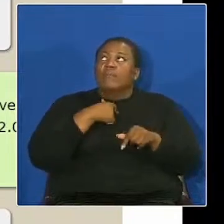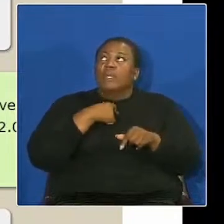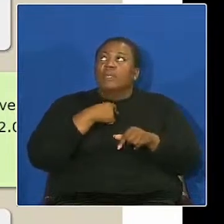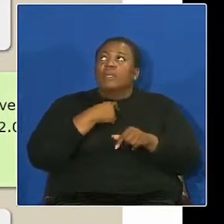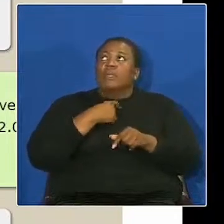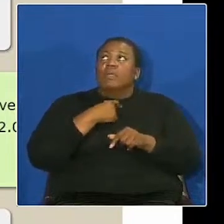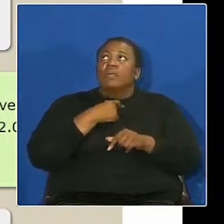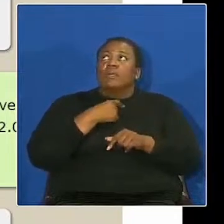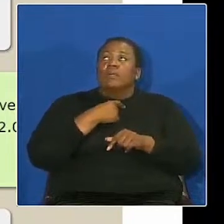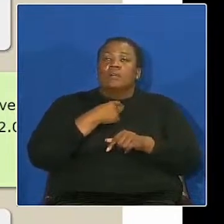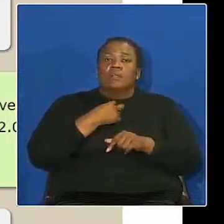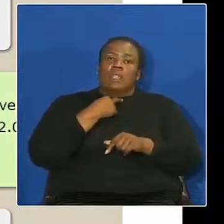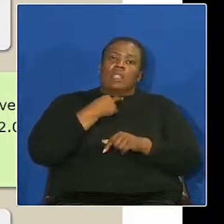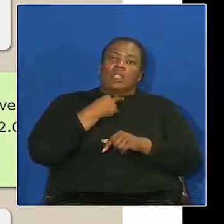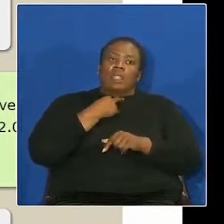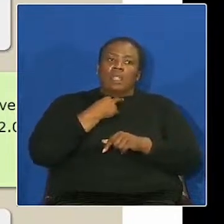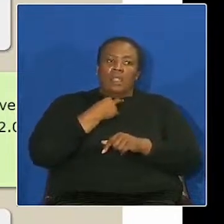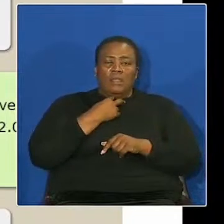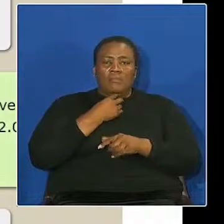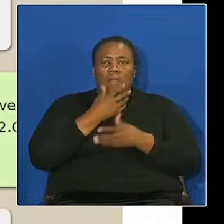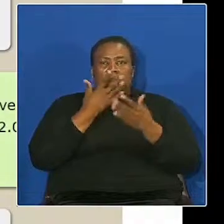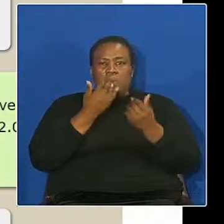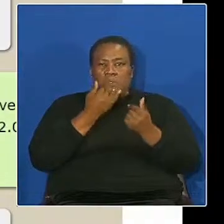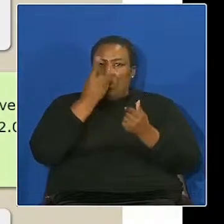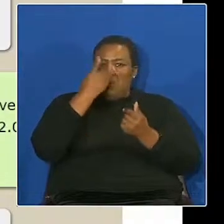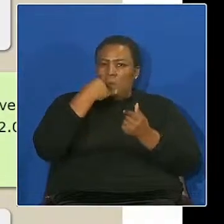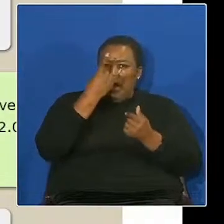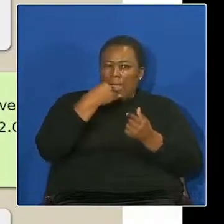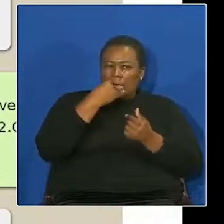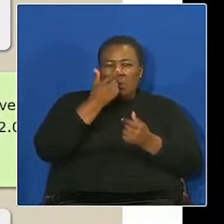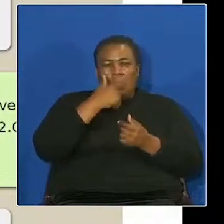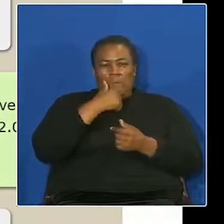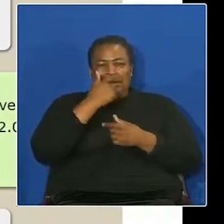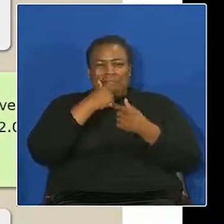or crying between the two.